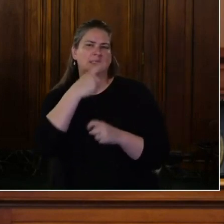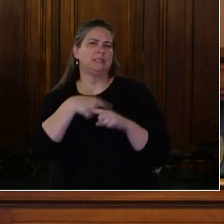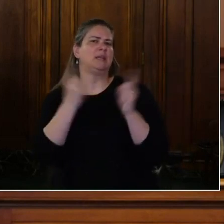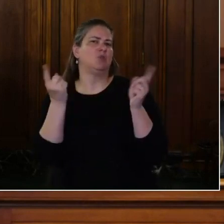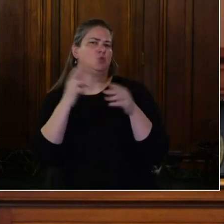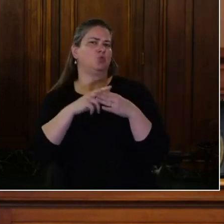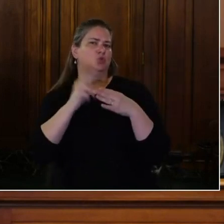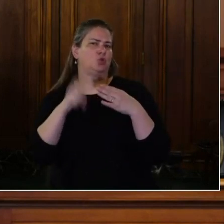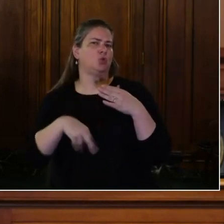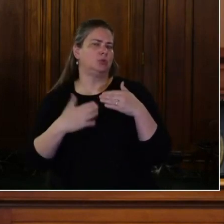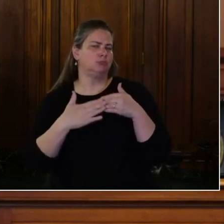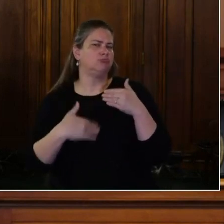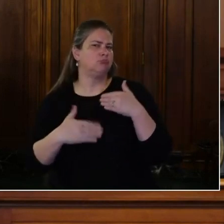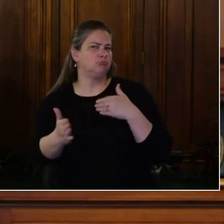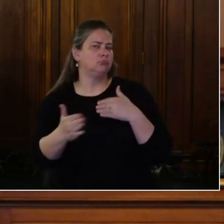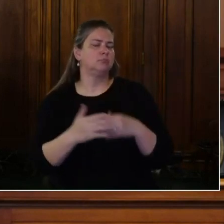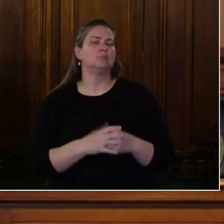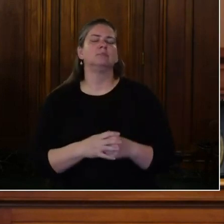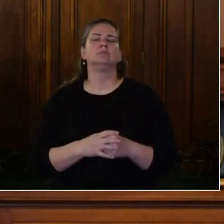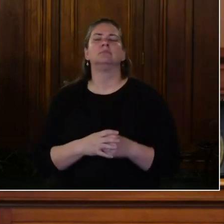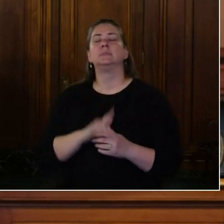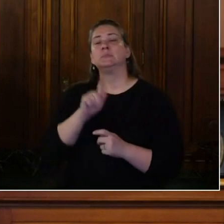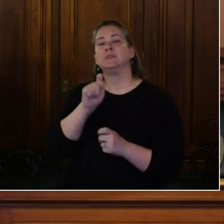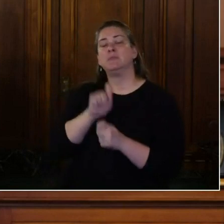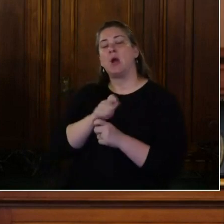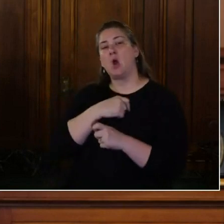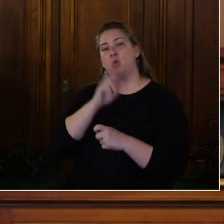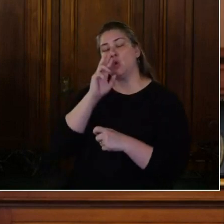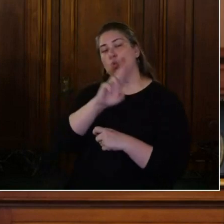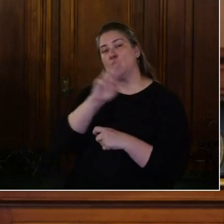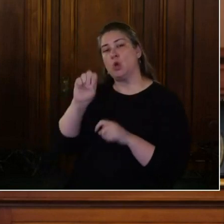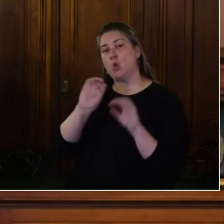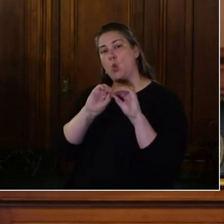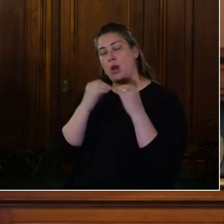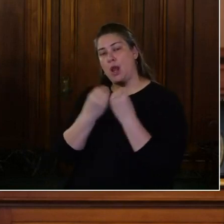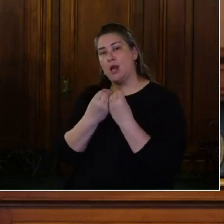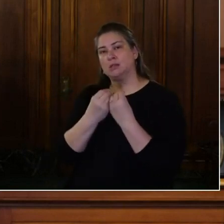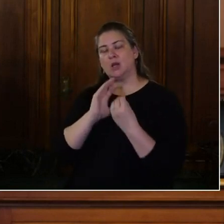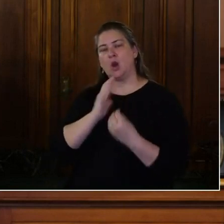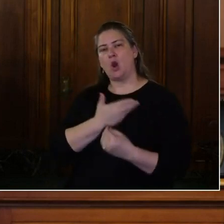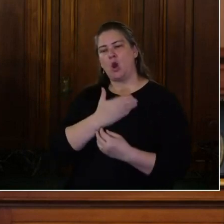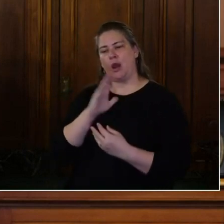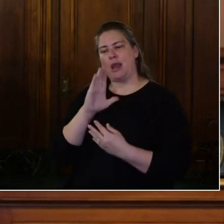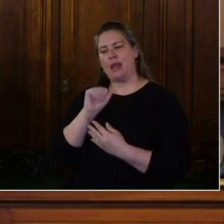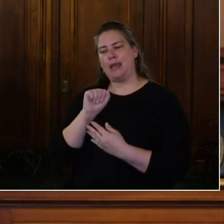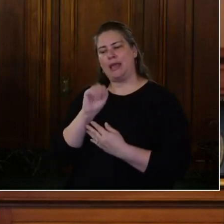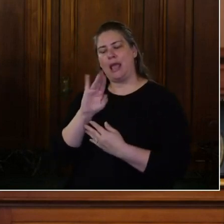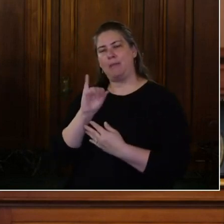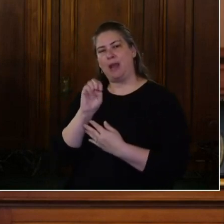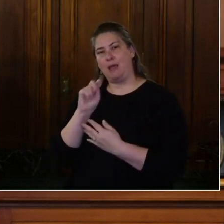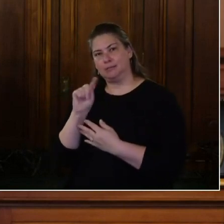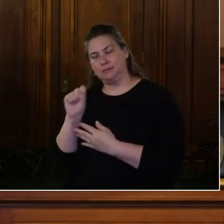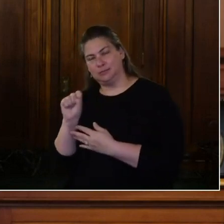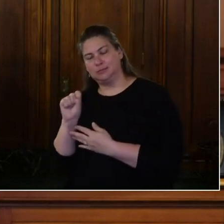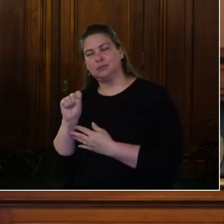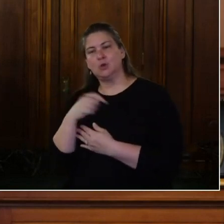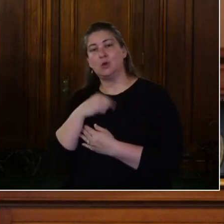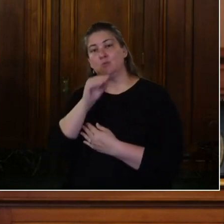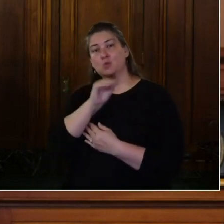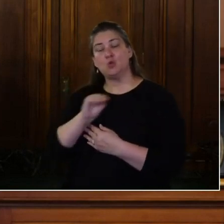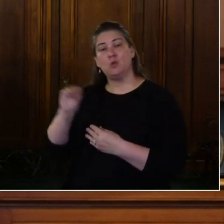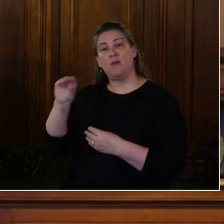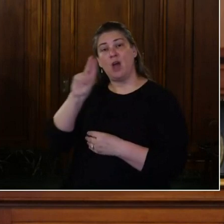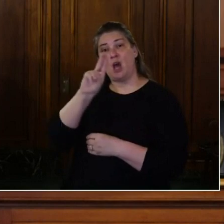results moving into the future. Specifically, I'm going to be reorganizing our cabinets and moving the